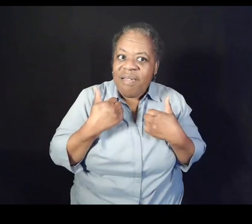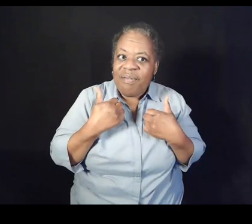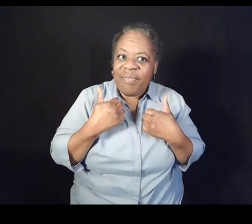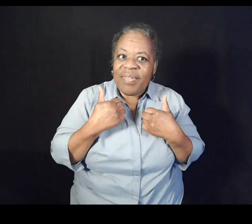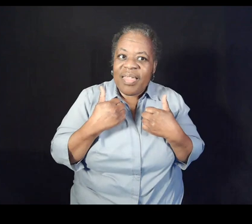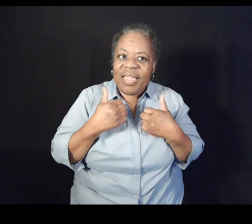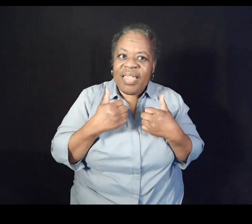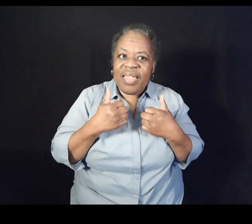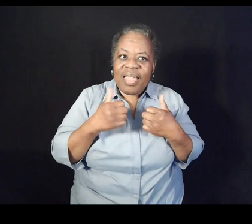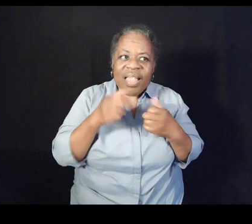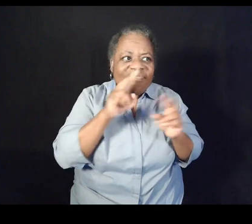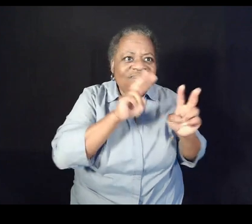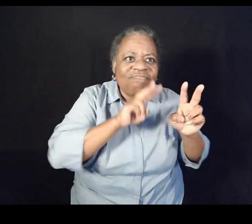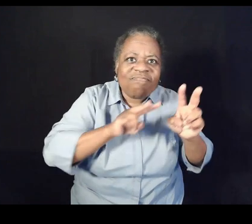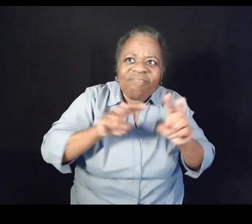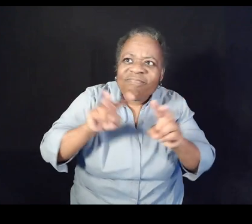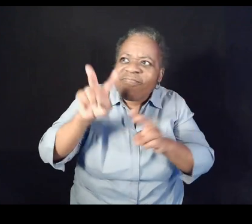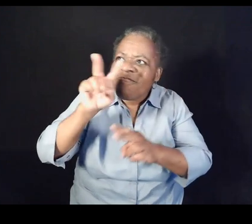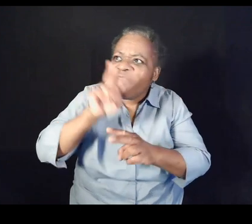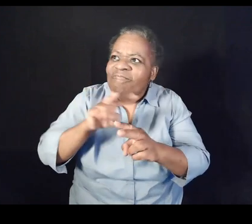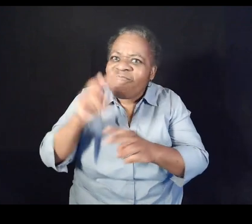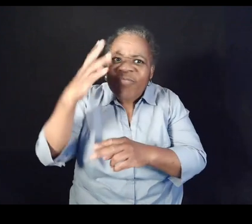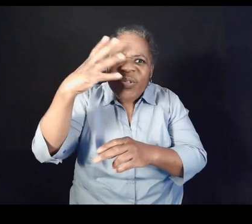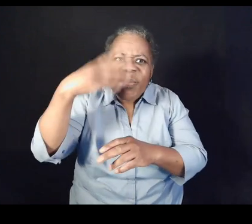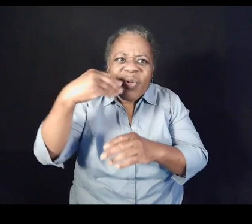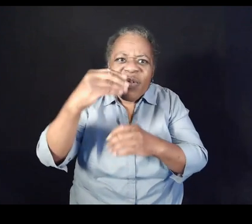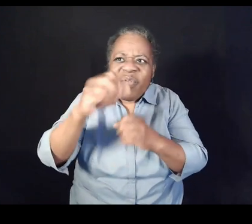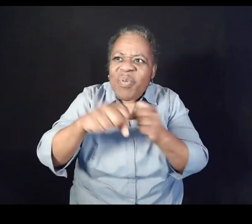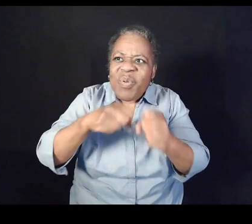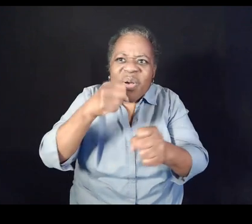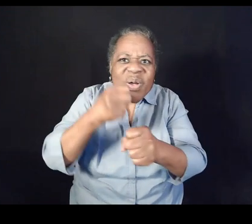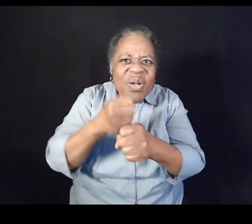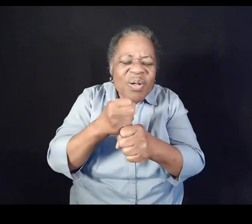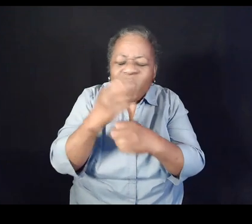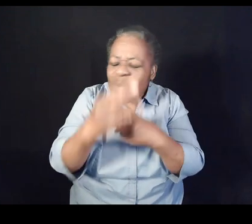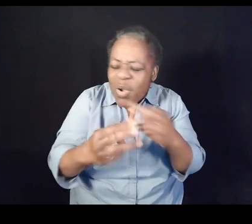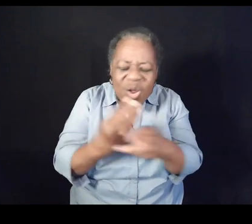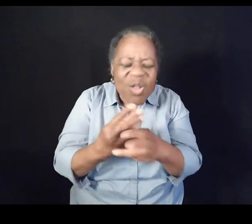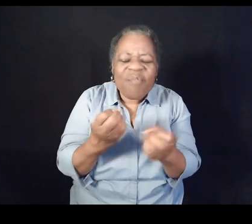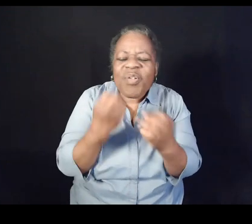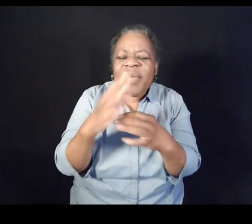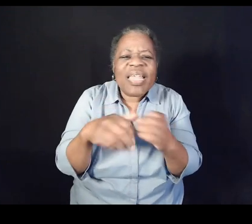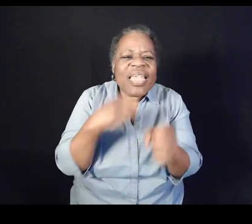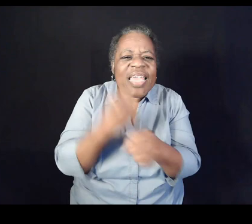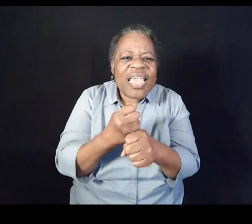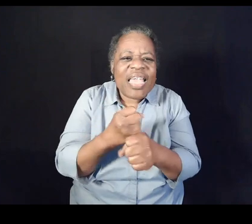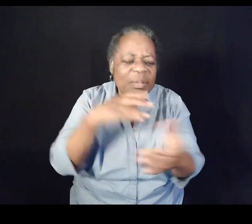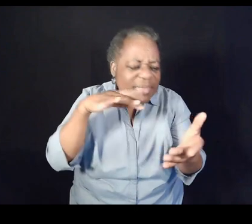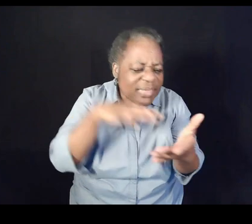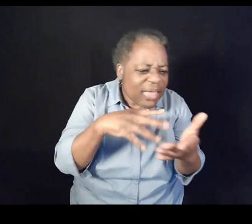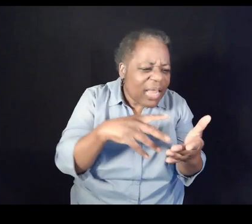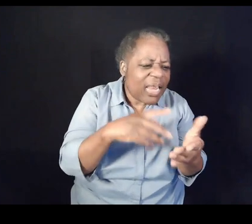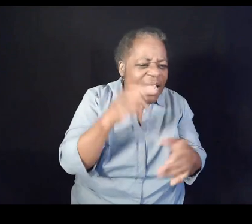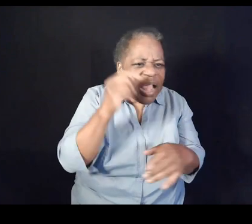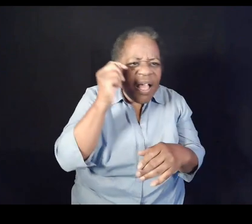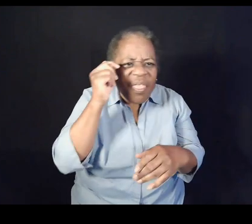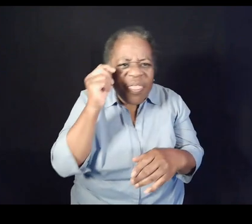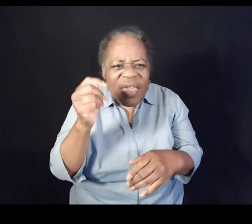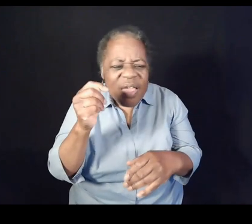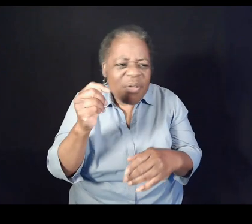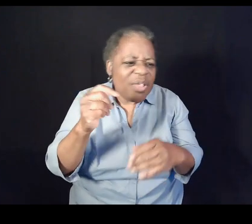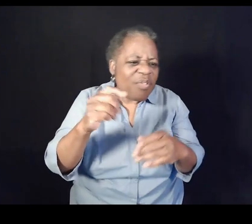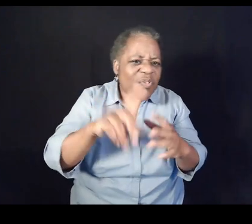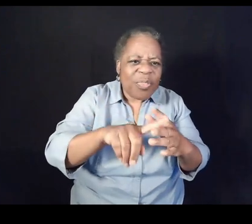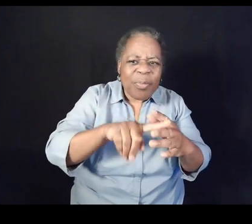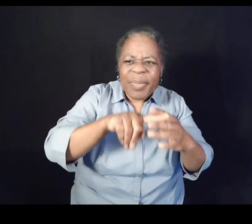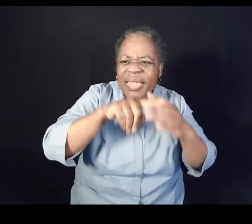beautiful world for nearly 7 decades, having studied the various theories for the origins of the universe, having